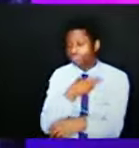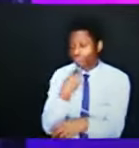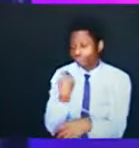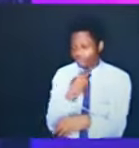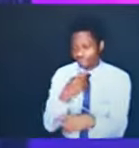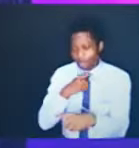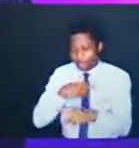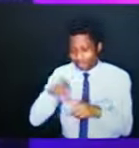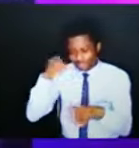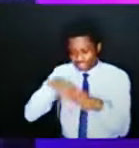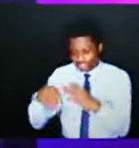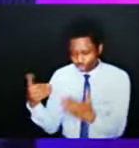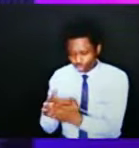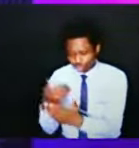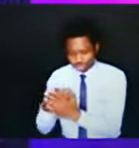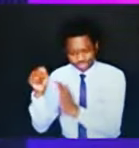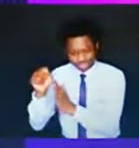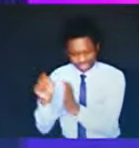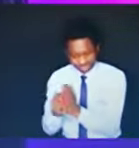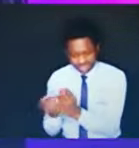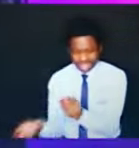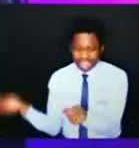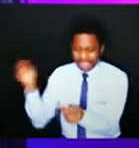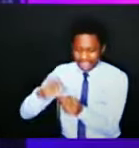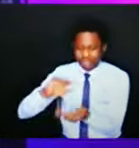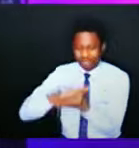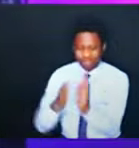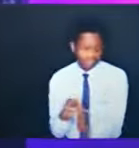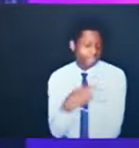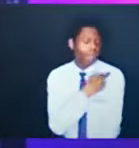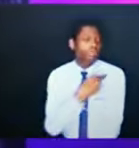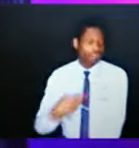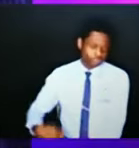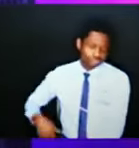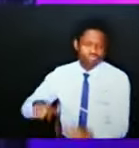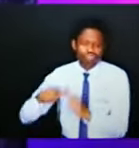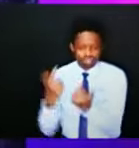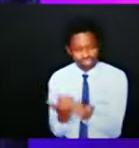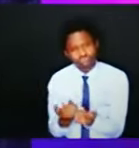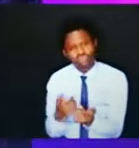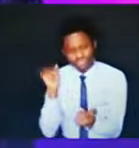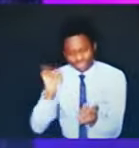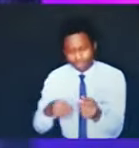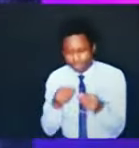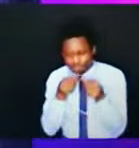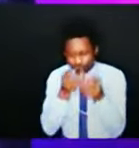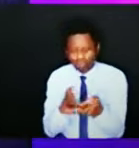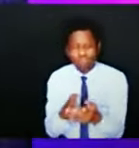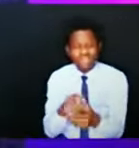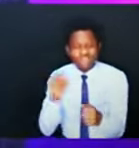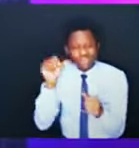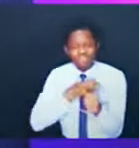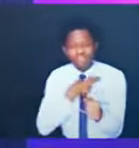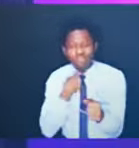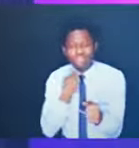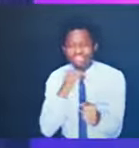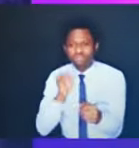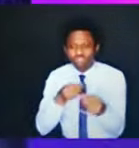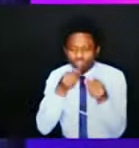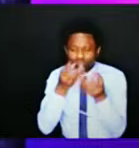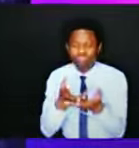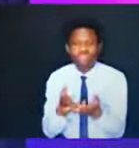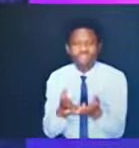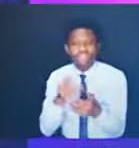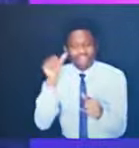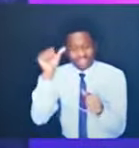I'm going to say, now, Mudia. Mobeye me asofo aheman ene oman kronkron yenum ene nsema kachire Israel fo